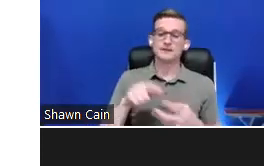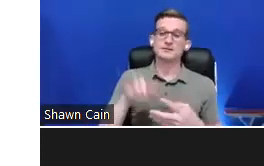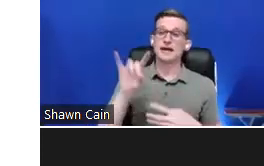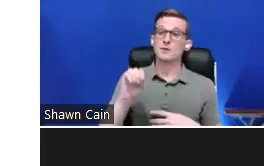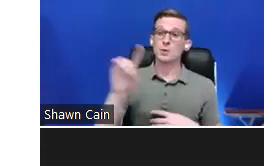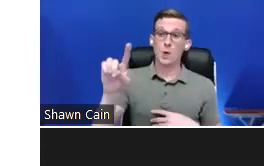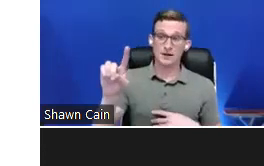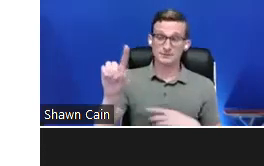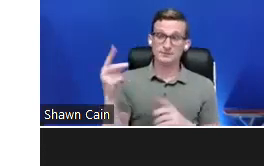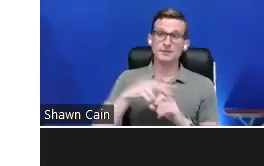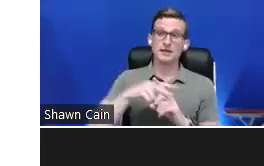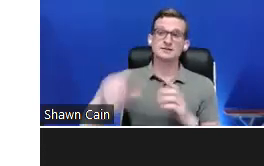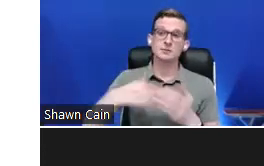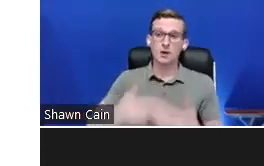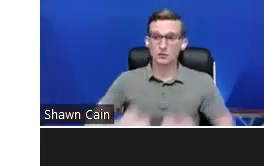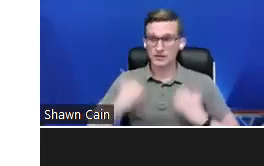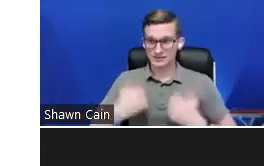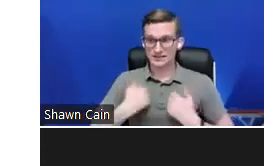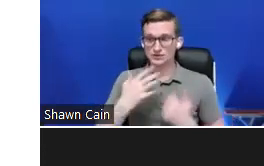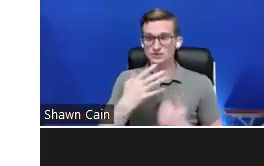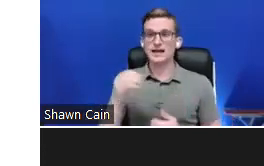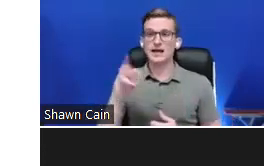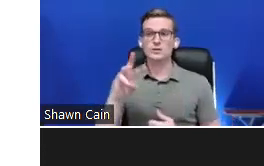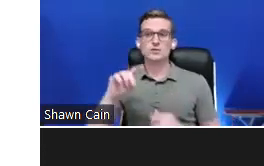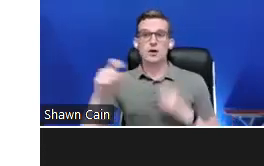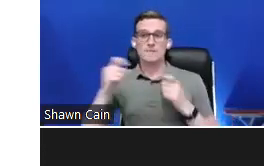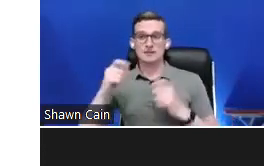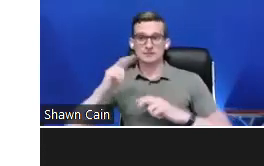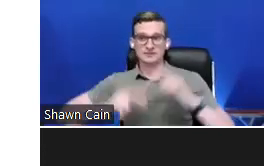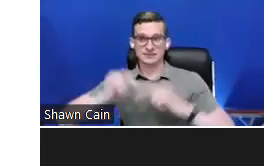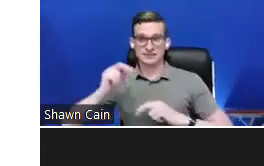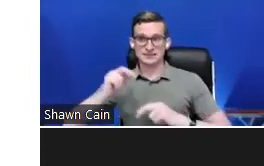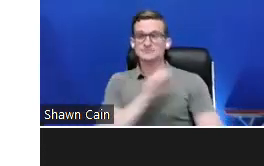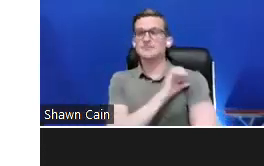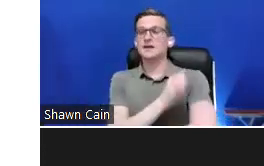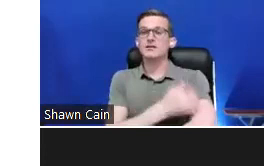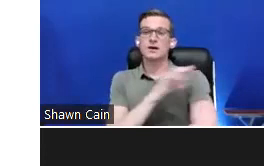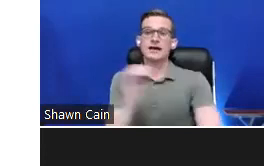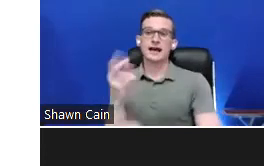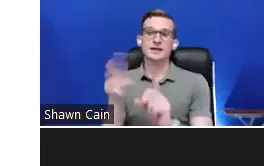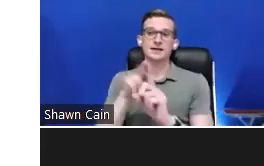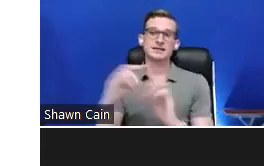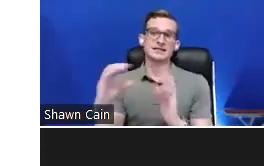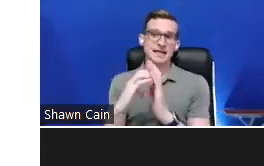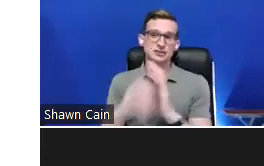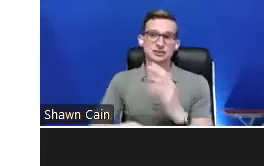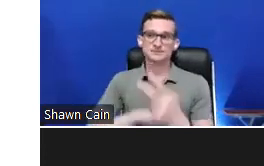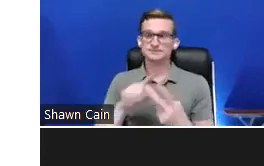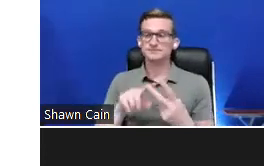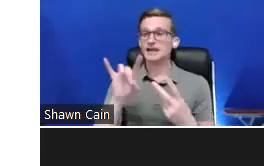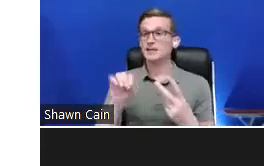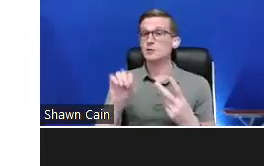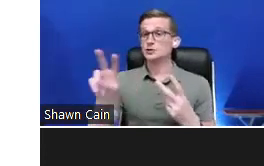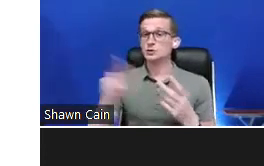residential and withdrawal management facilities. It is the authority and applicability section. Part 8.2 is our definitions, and that will